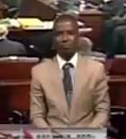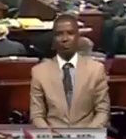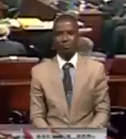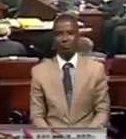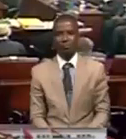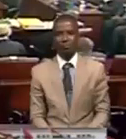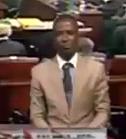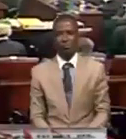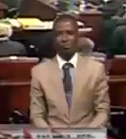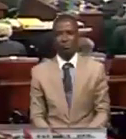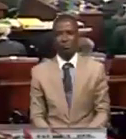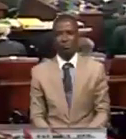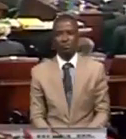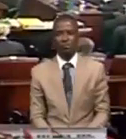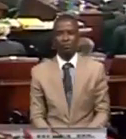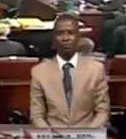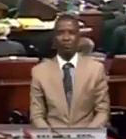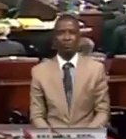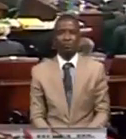The case for the petitioner is closed.